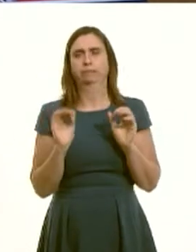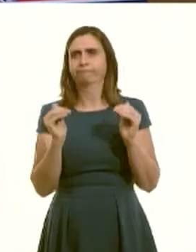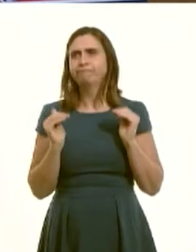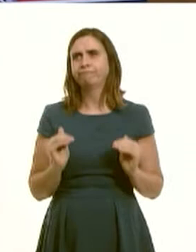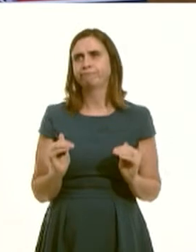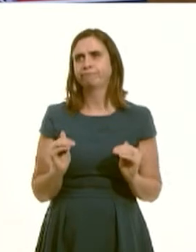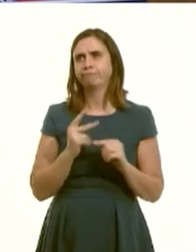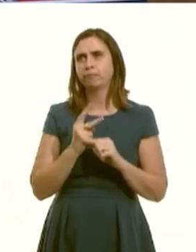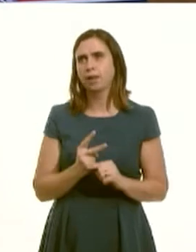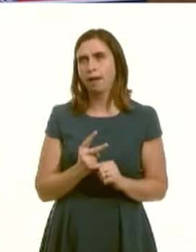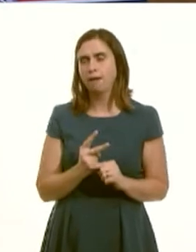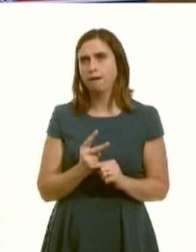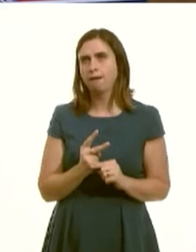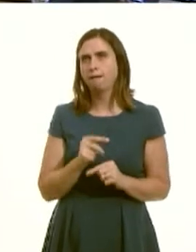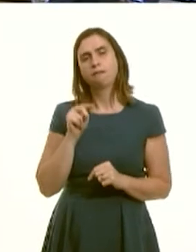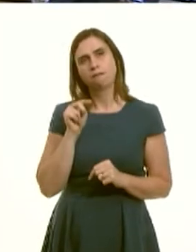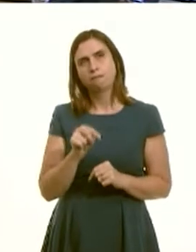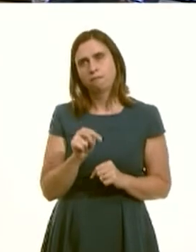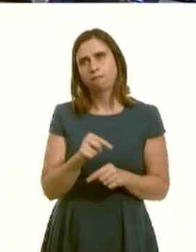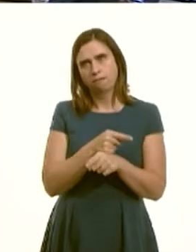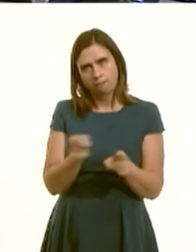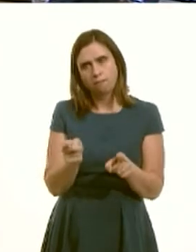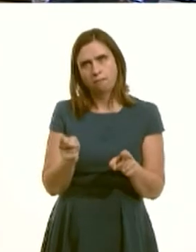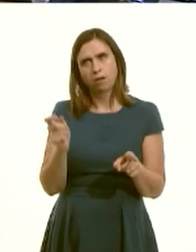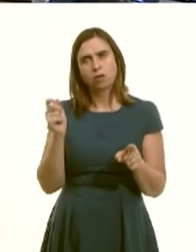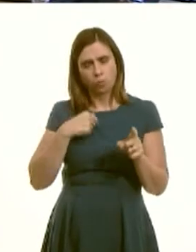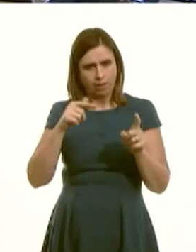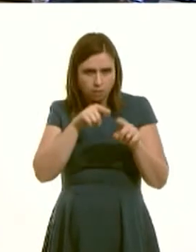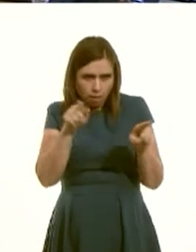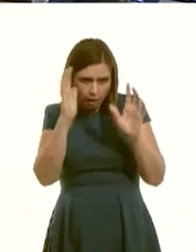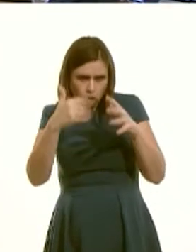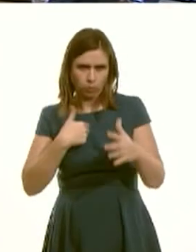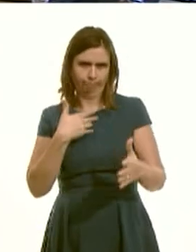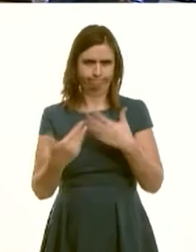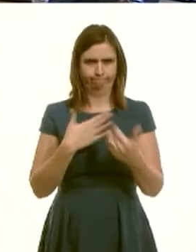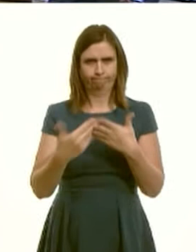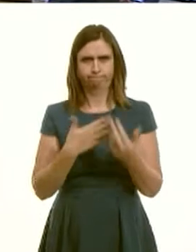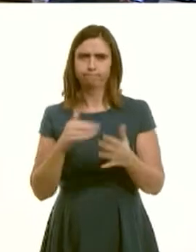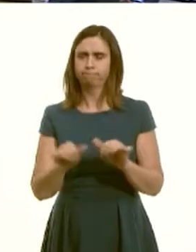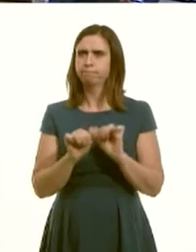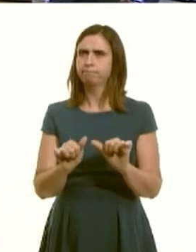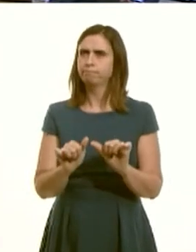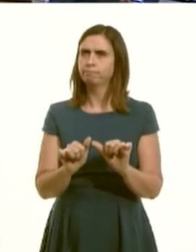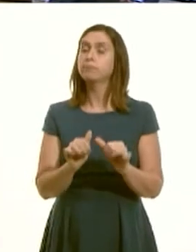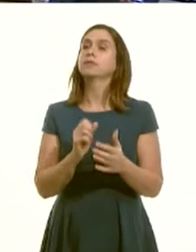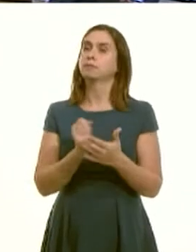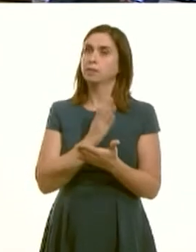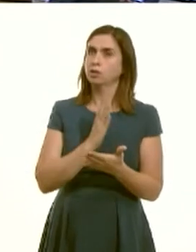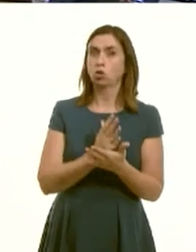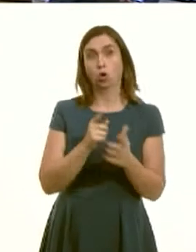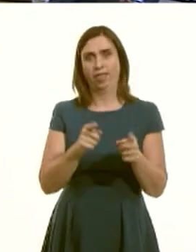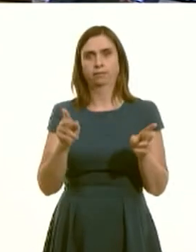the level of care that they should expect, that those concerns are dealt with, and we ensure that the numbers of people in that